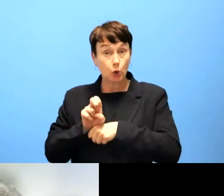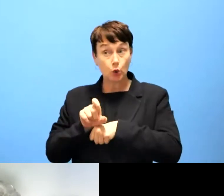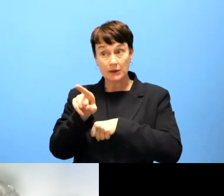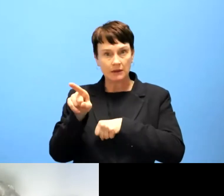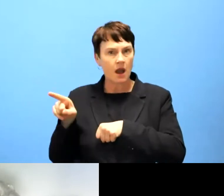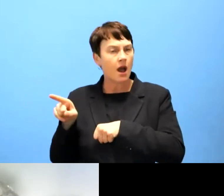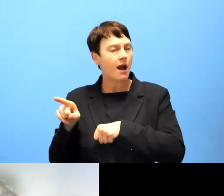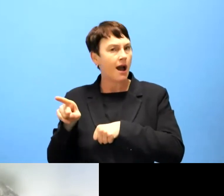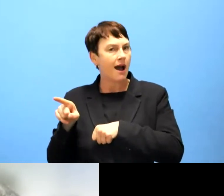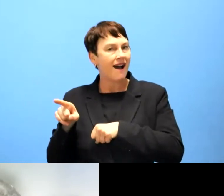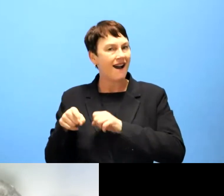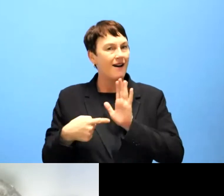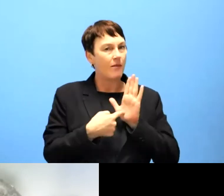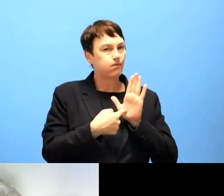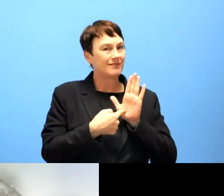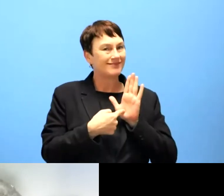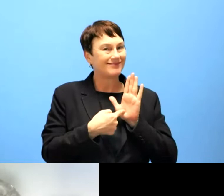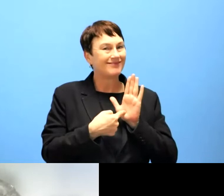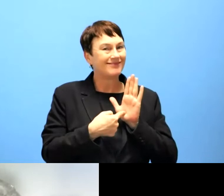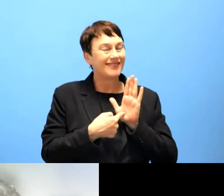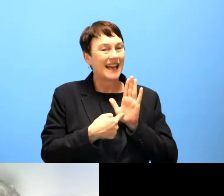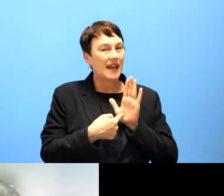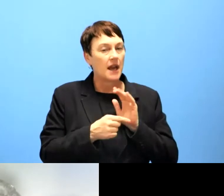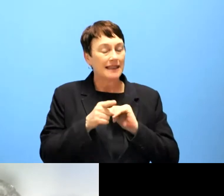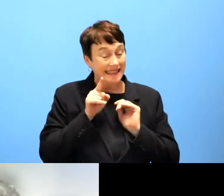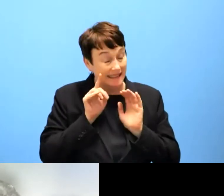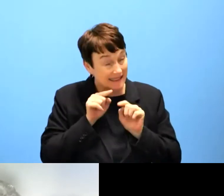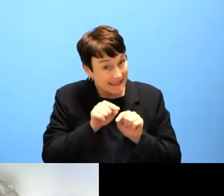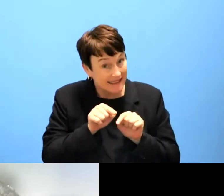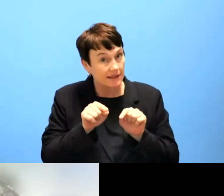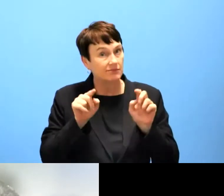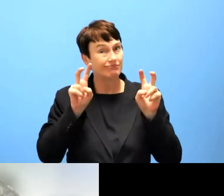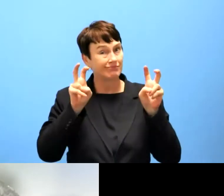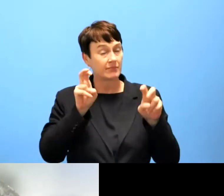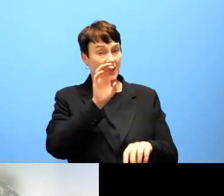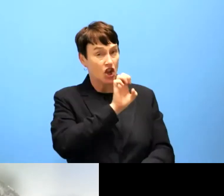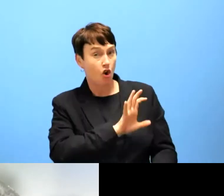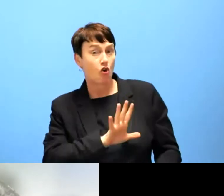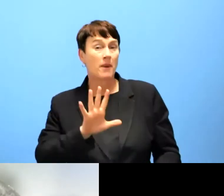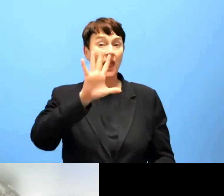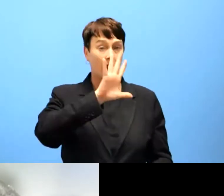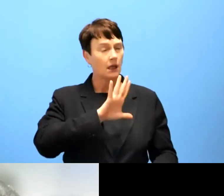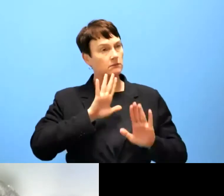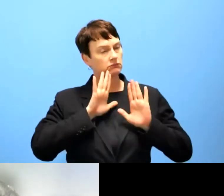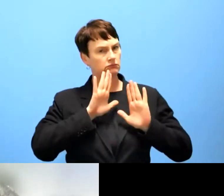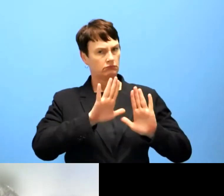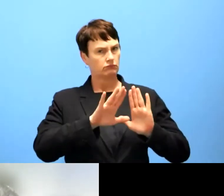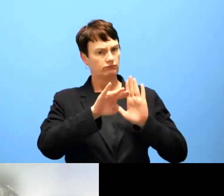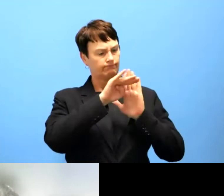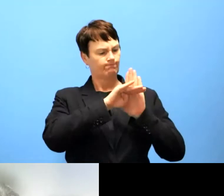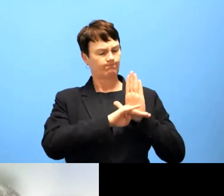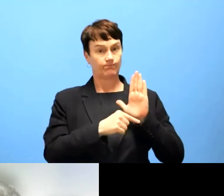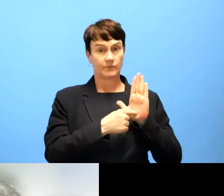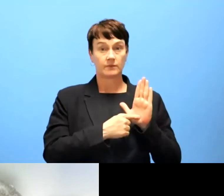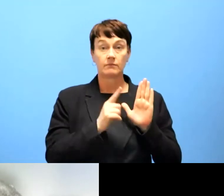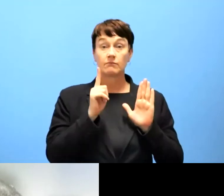the European norm, but it is taken over by many, many other countries. That means the impact of our